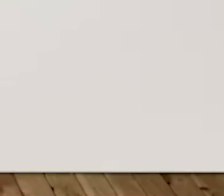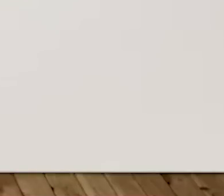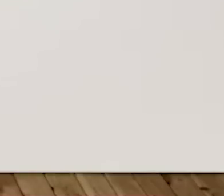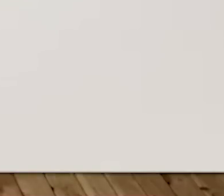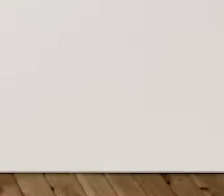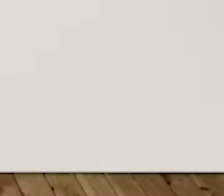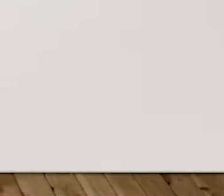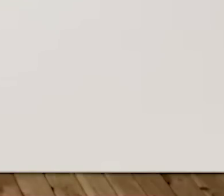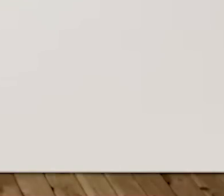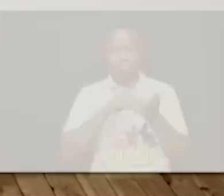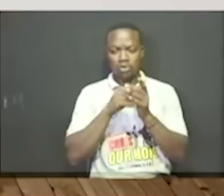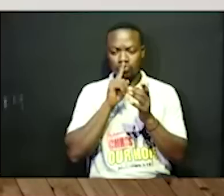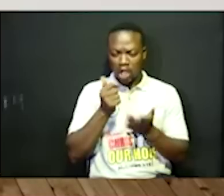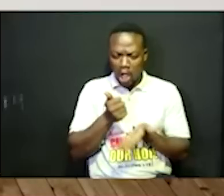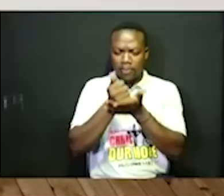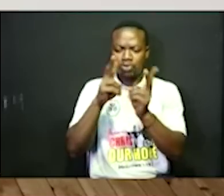bitterness.